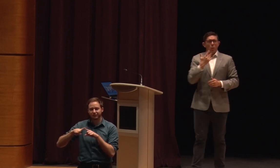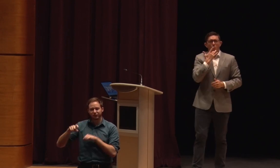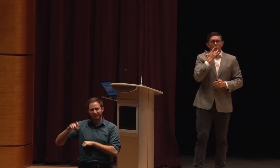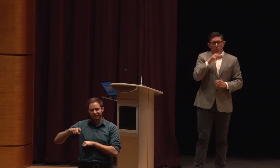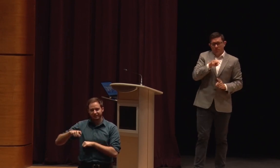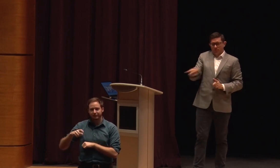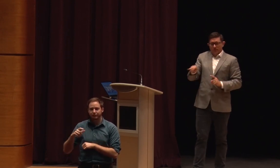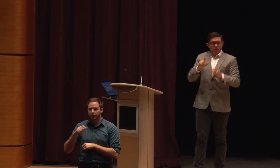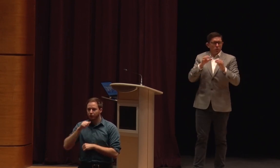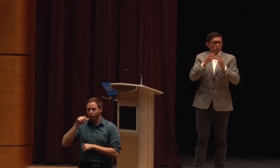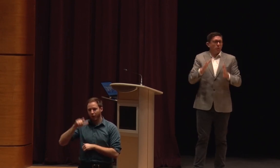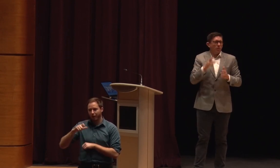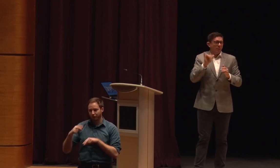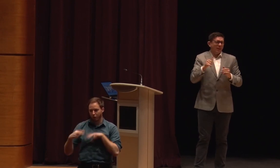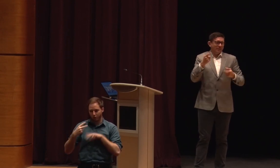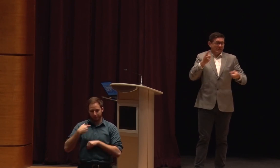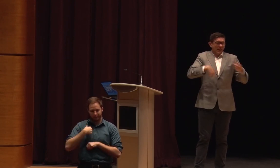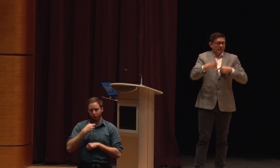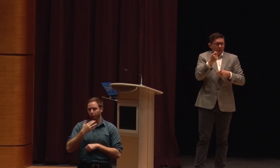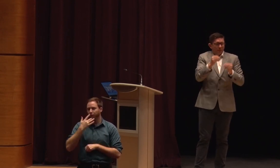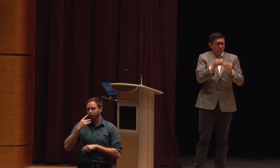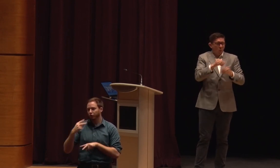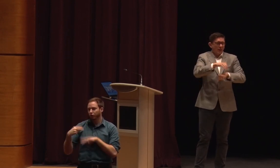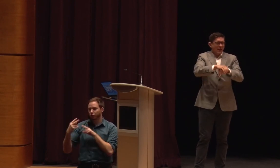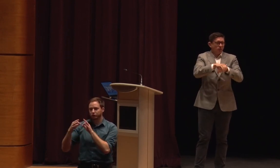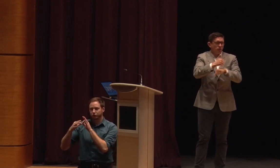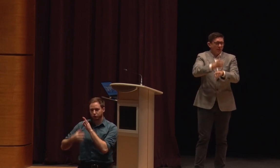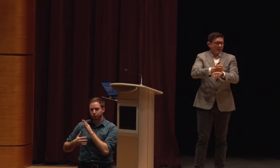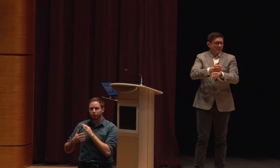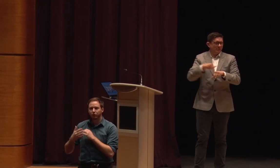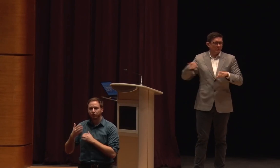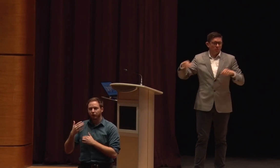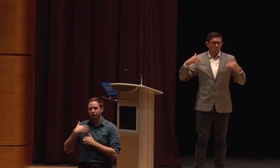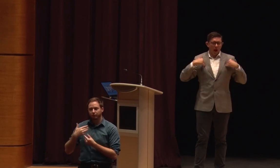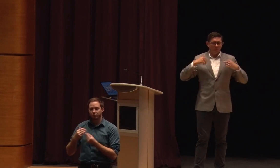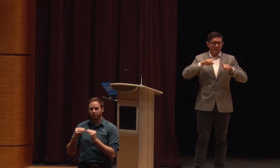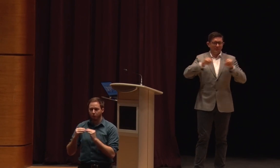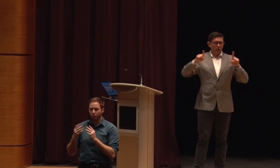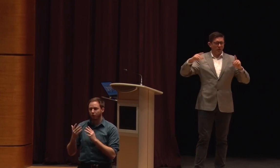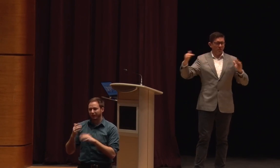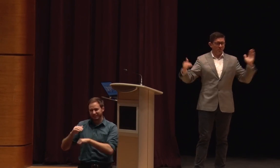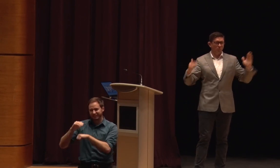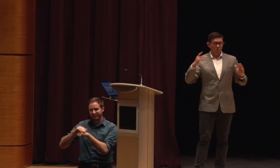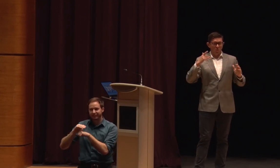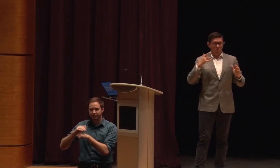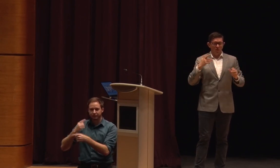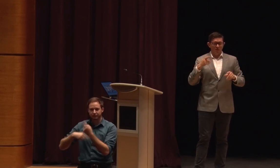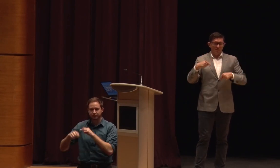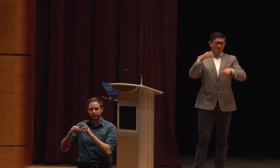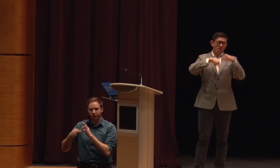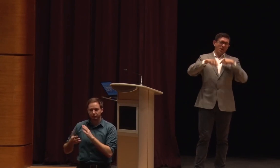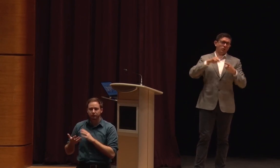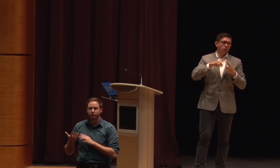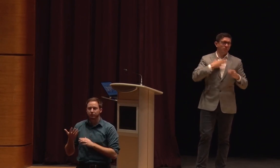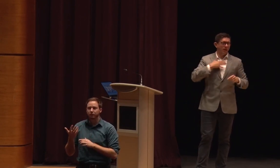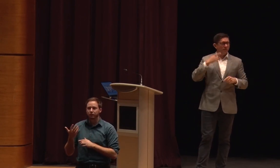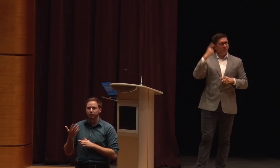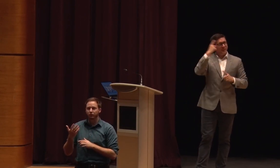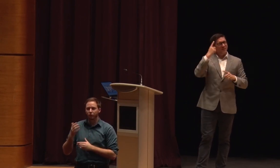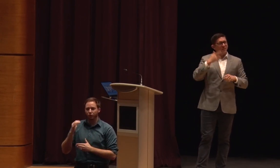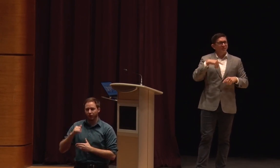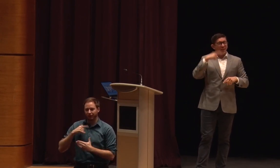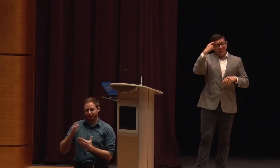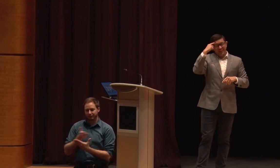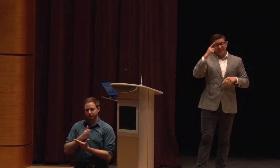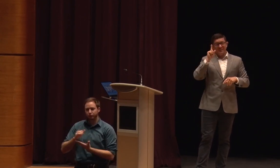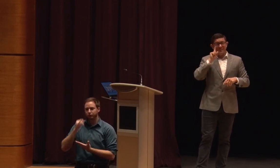needs. They don't need to look at me, or they prefer to look at the interpreter sign a little bit more in an English fashion. So if we